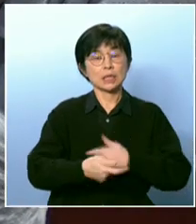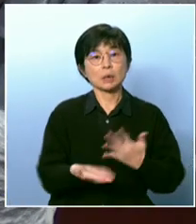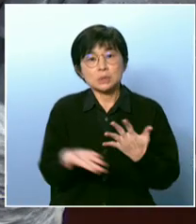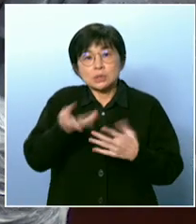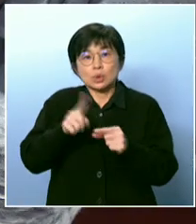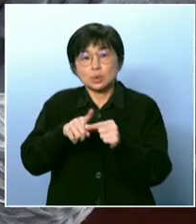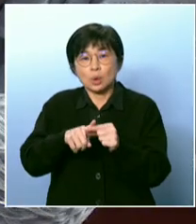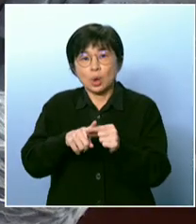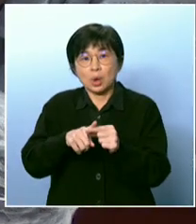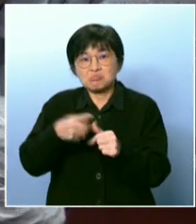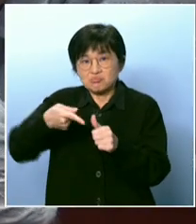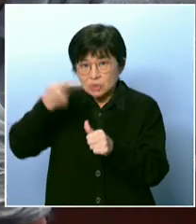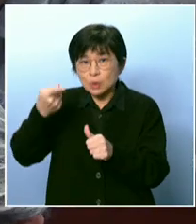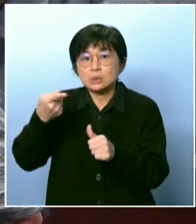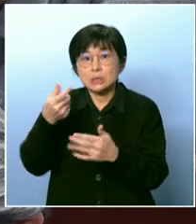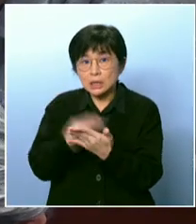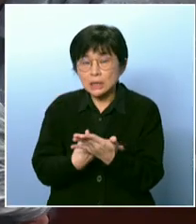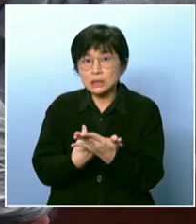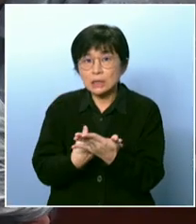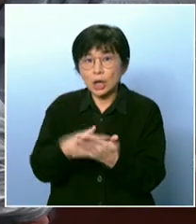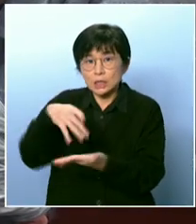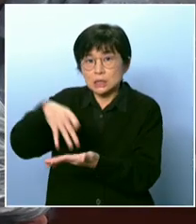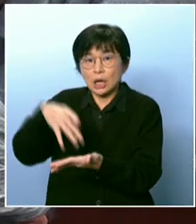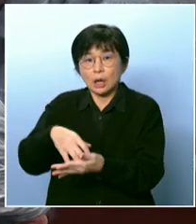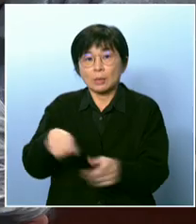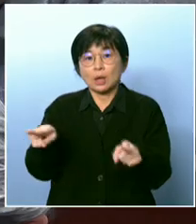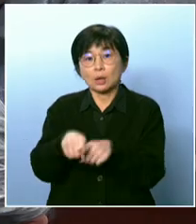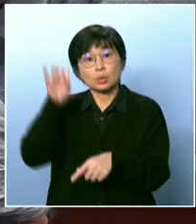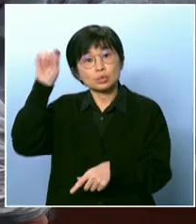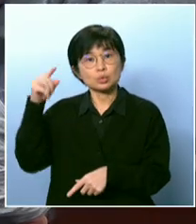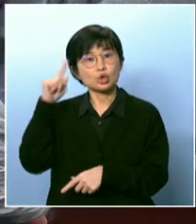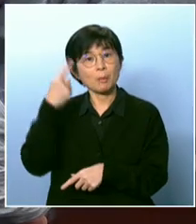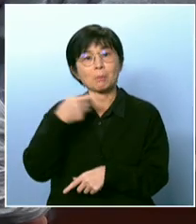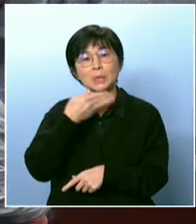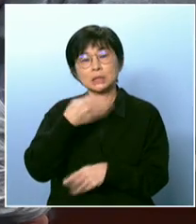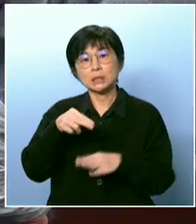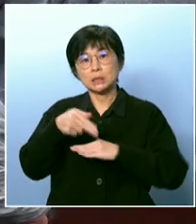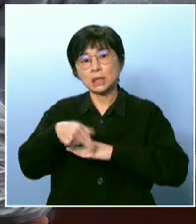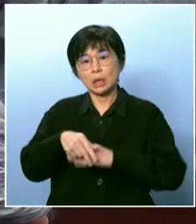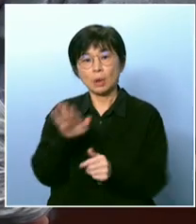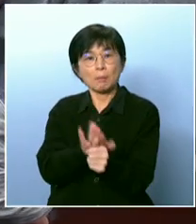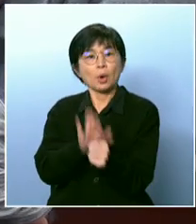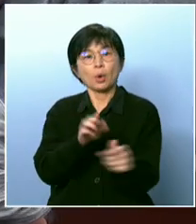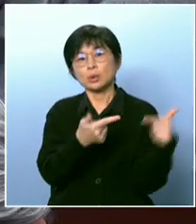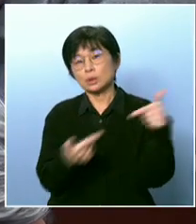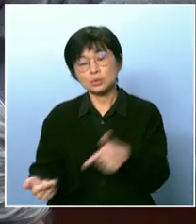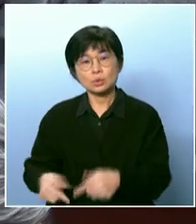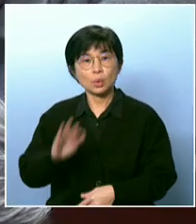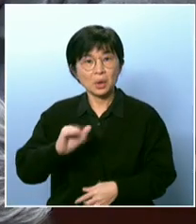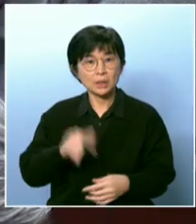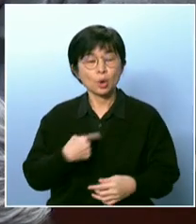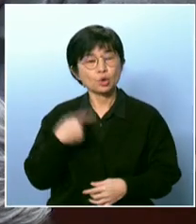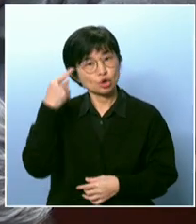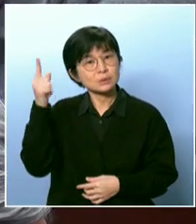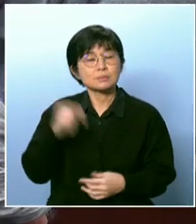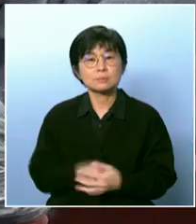I want there to be a seamless transition. Can we accord priority to those who have participated in